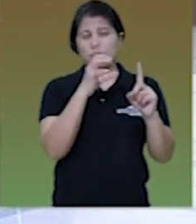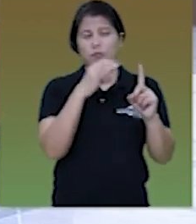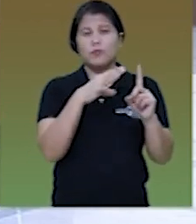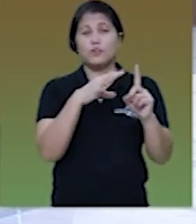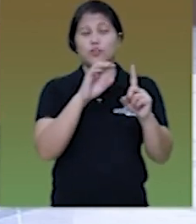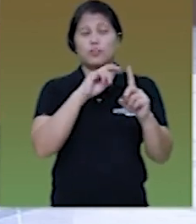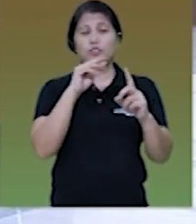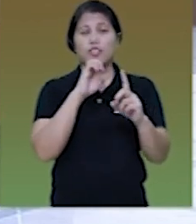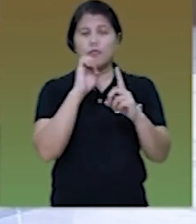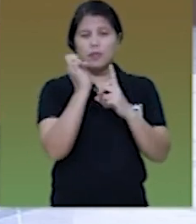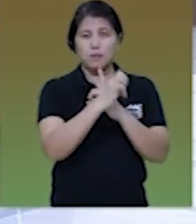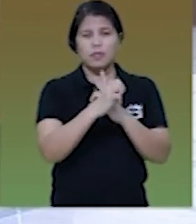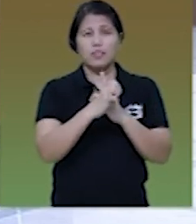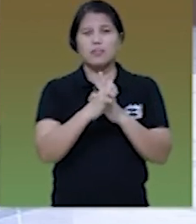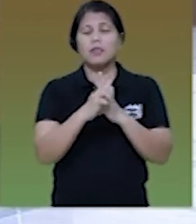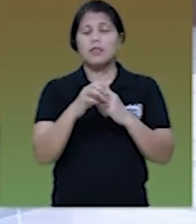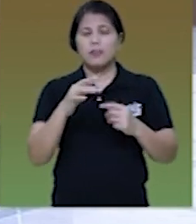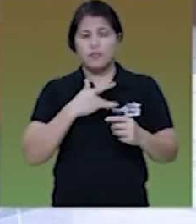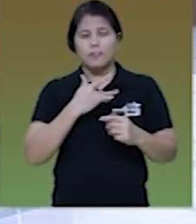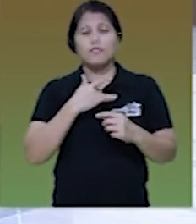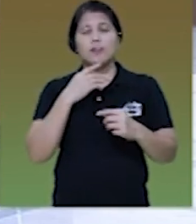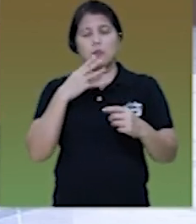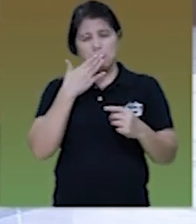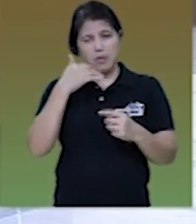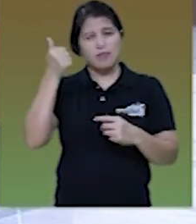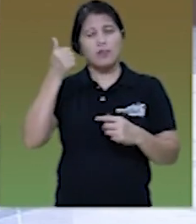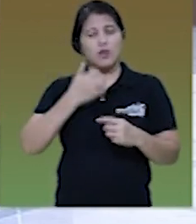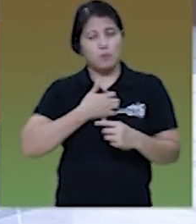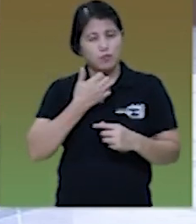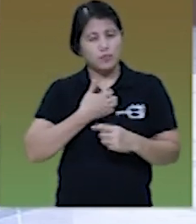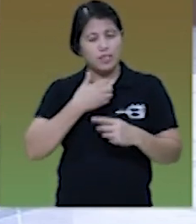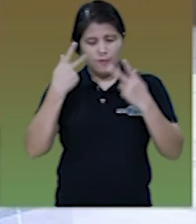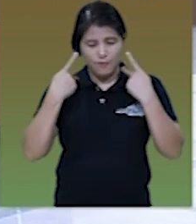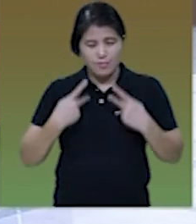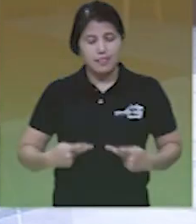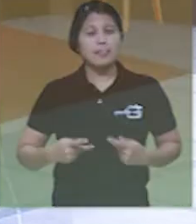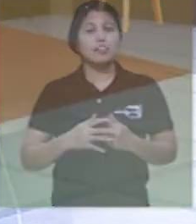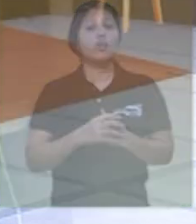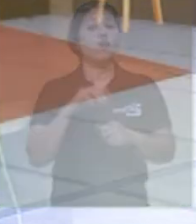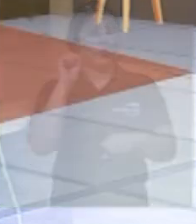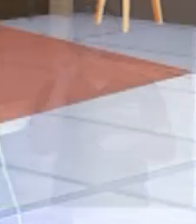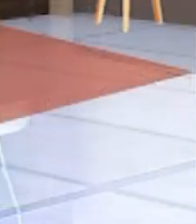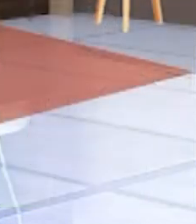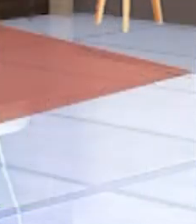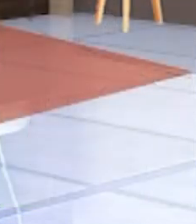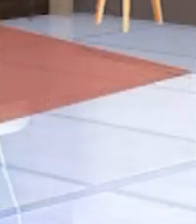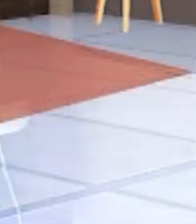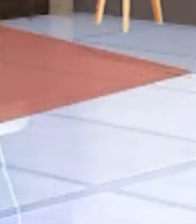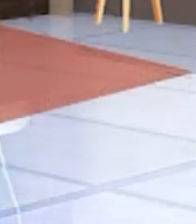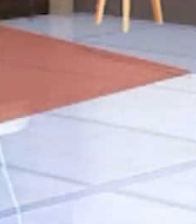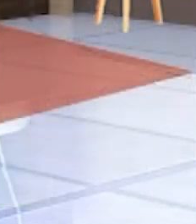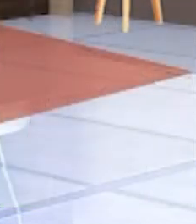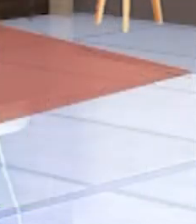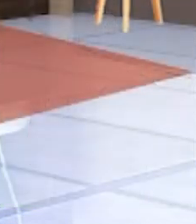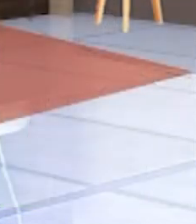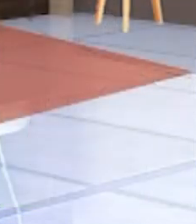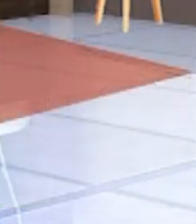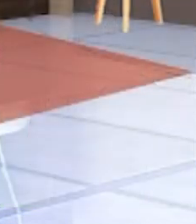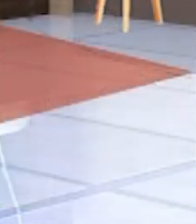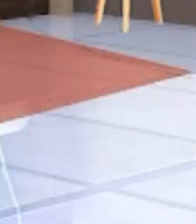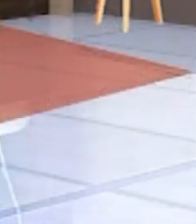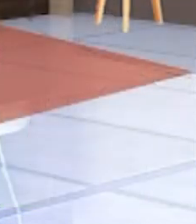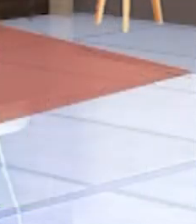makes us feel better emotionally and physically. So, we should protect and take good care of